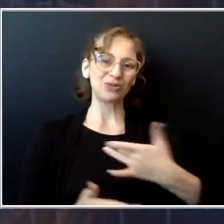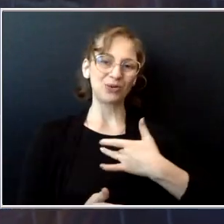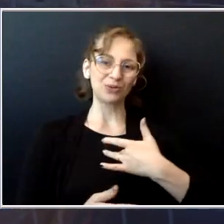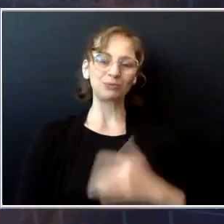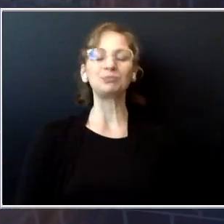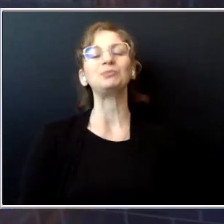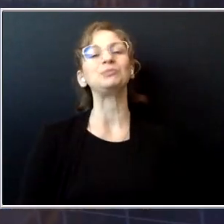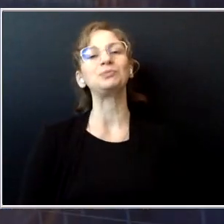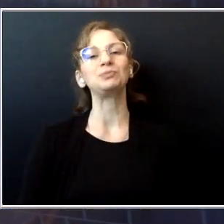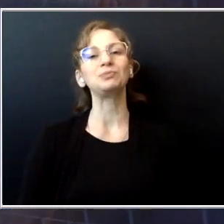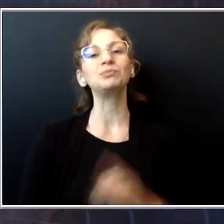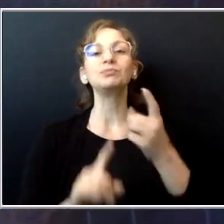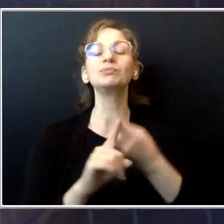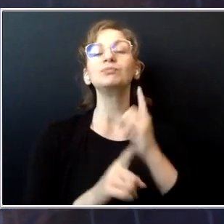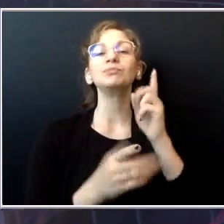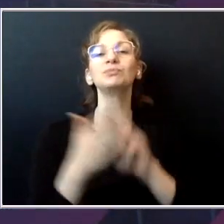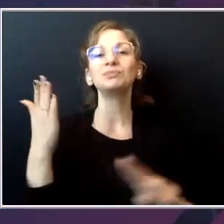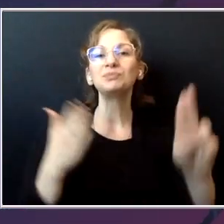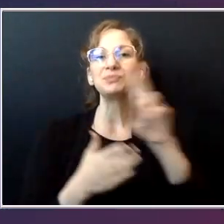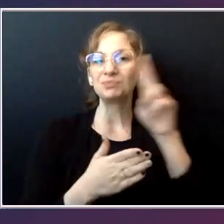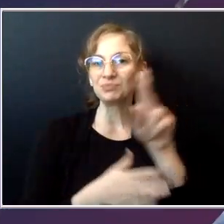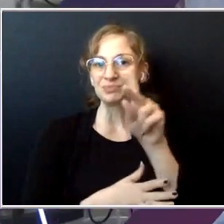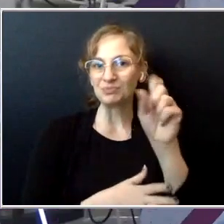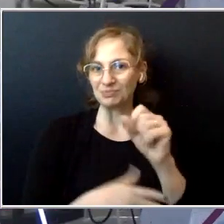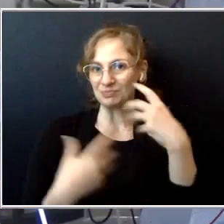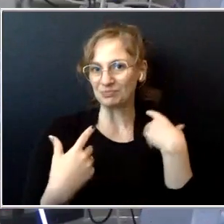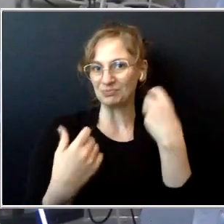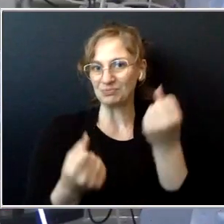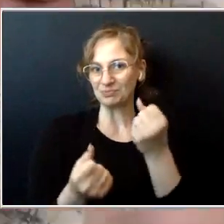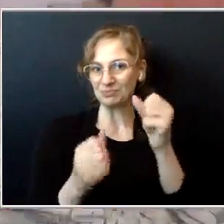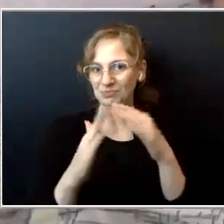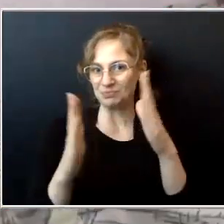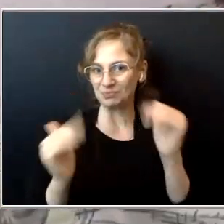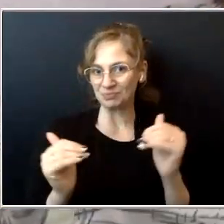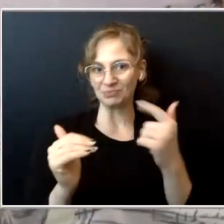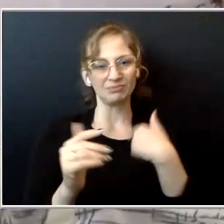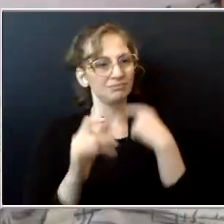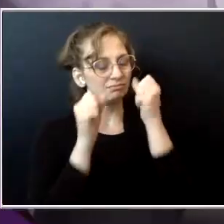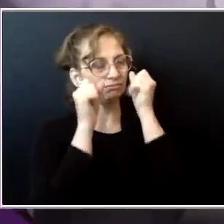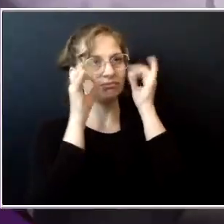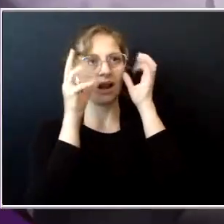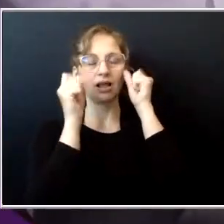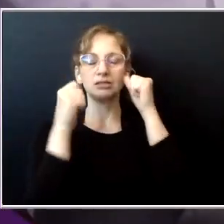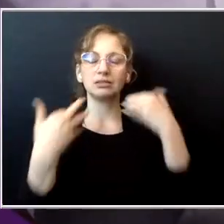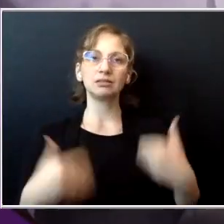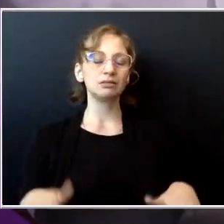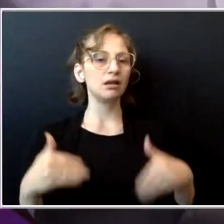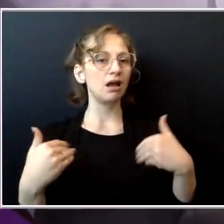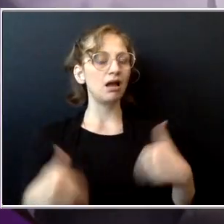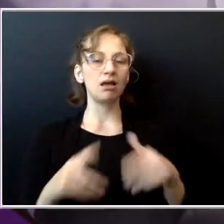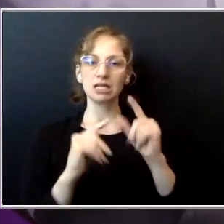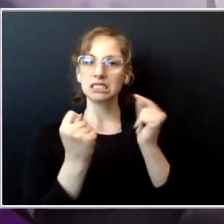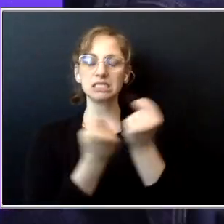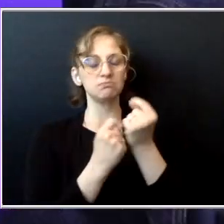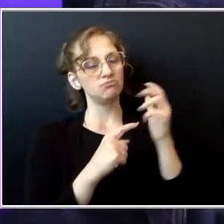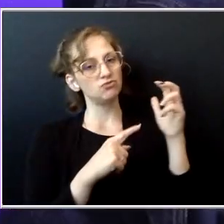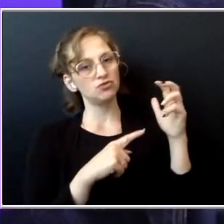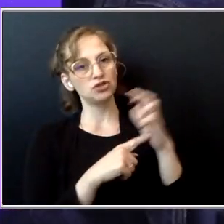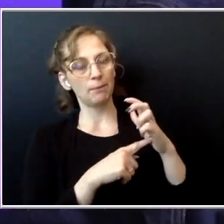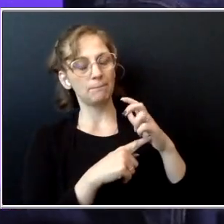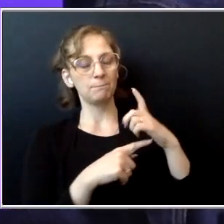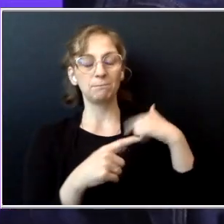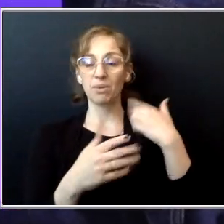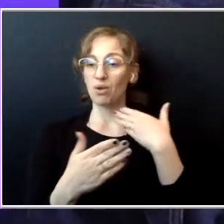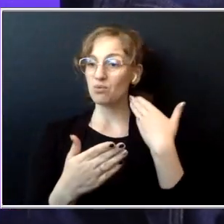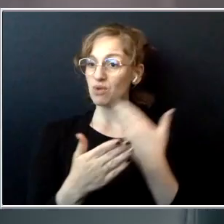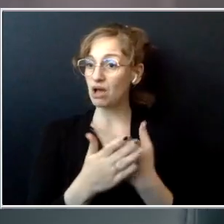From the University of Kansas Health System. I am amazed. The team here is great. I came on a Tuesday, and then by Saturday,